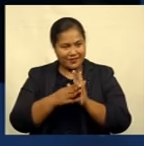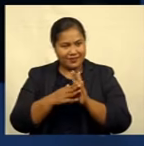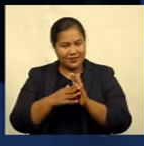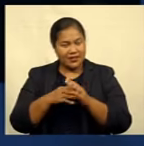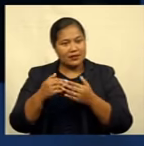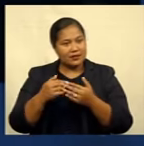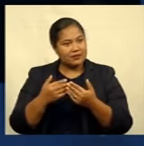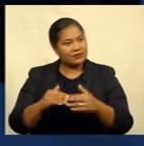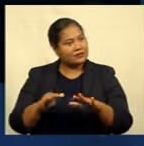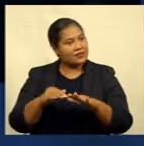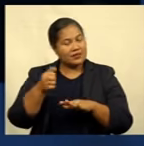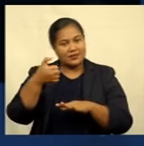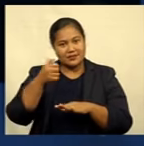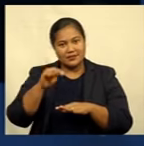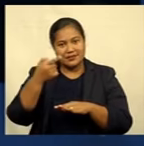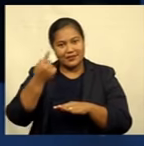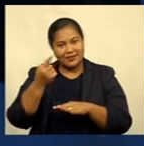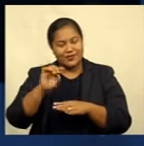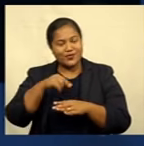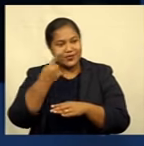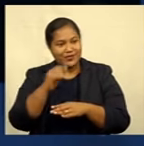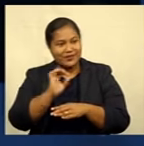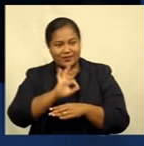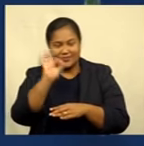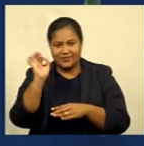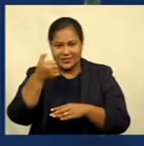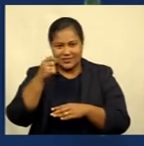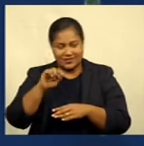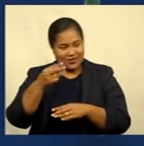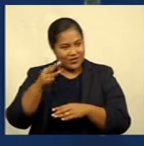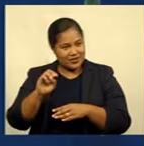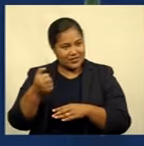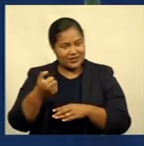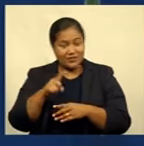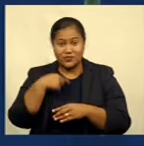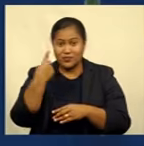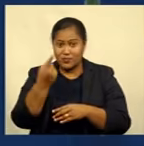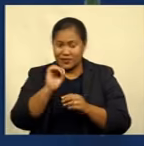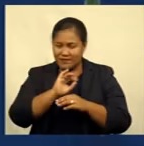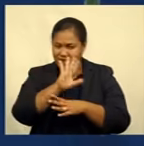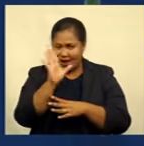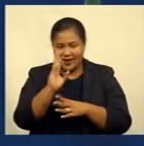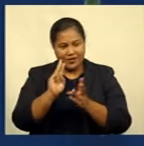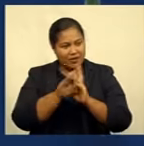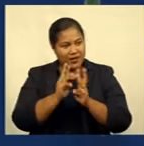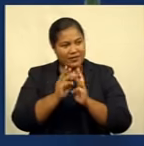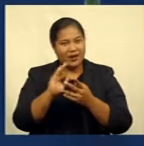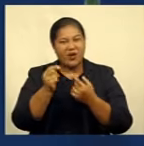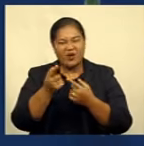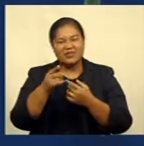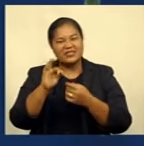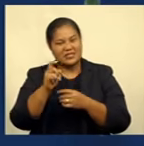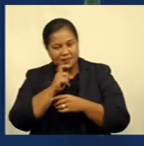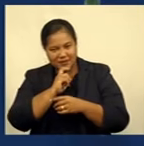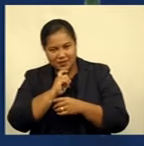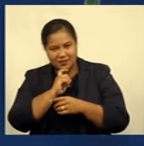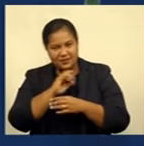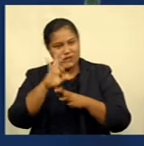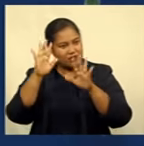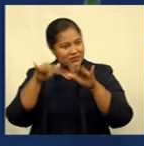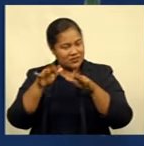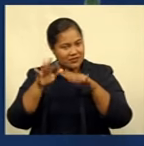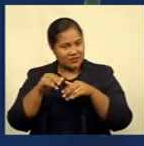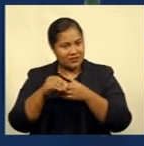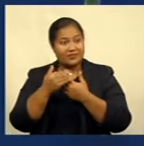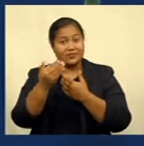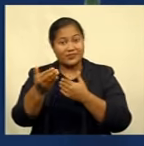6:11 tomorrow morning. Sunrise is at 6:36. For tomorrow, fine, apart from possible evening or afternoon showers, the outlook for